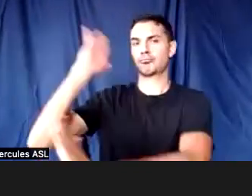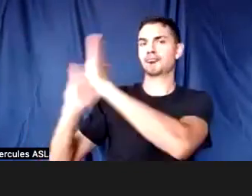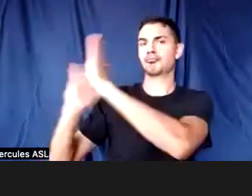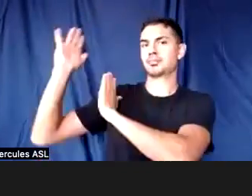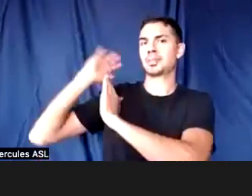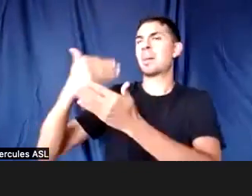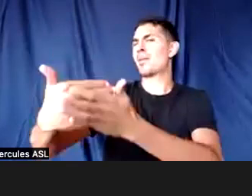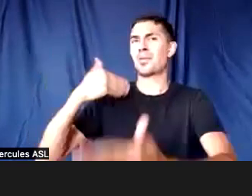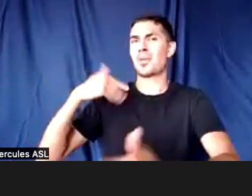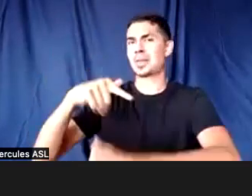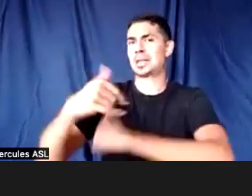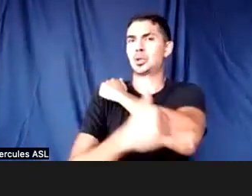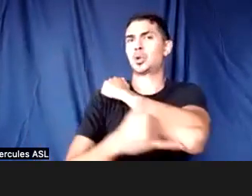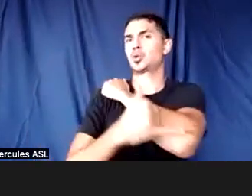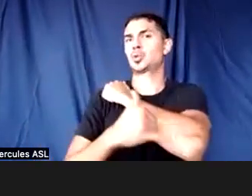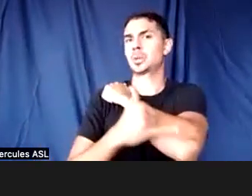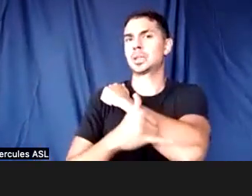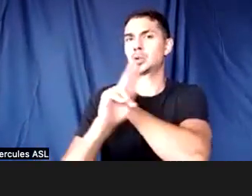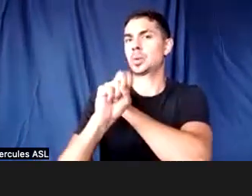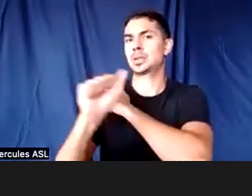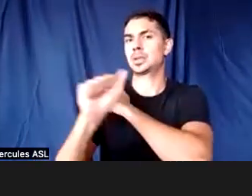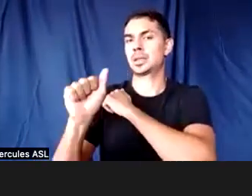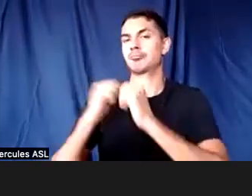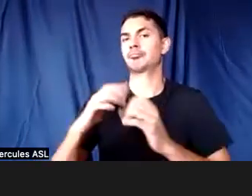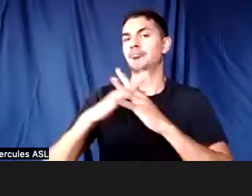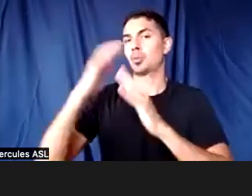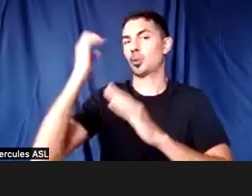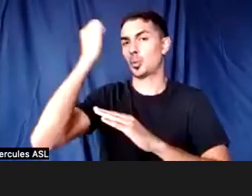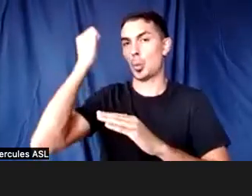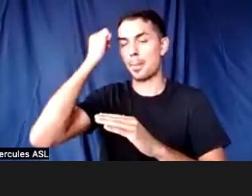even populated by Europeans, and some of the thinking around it.